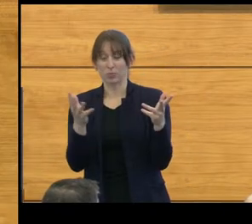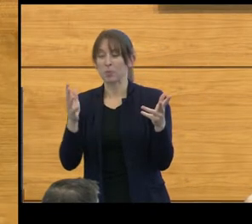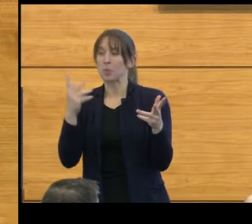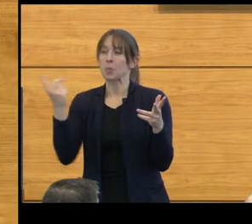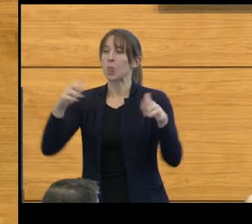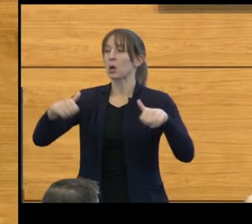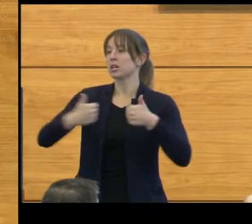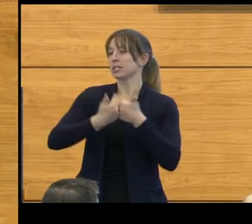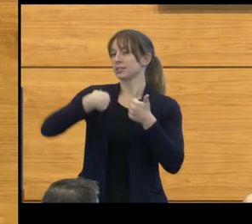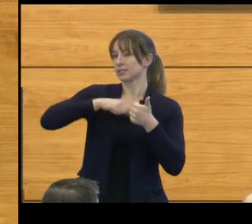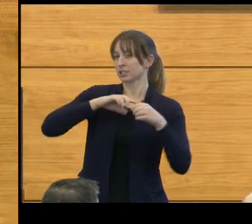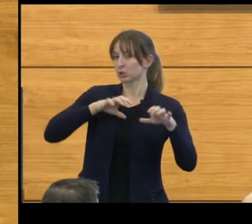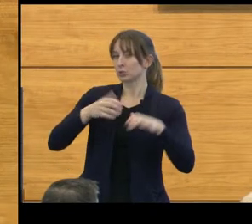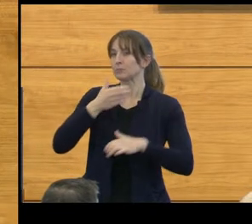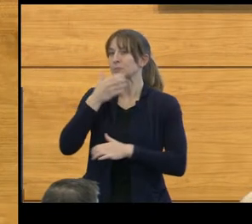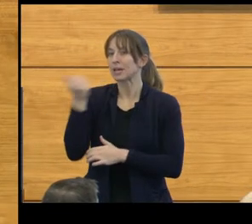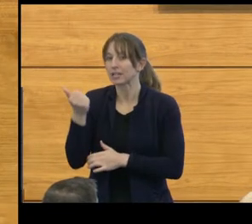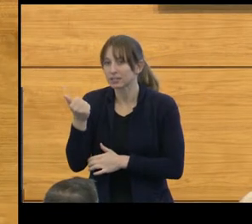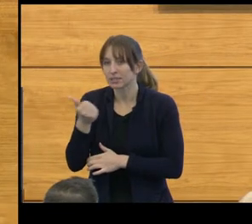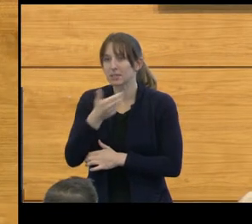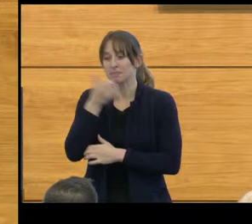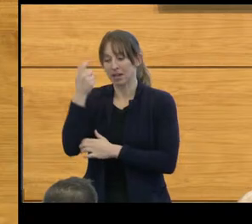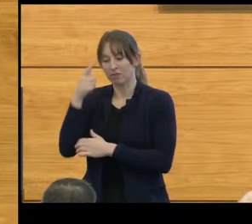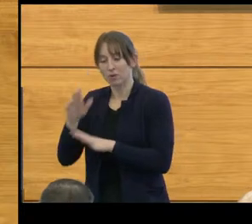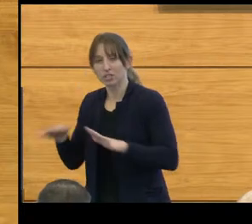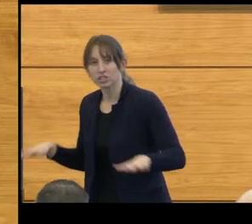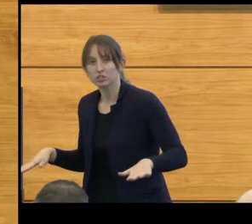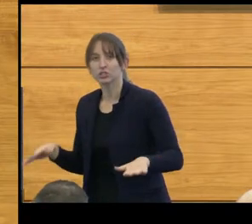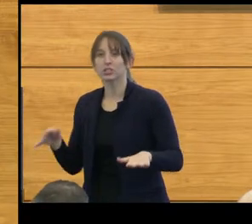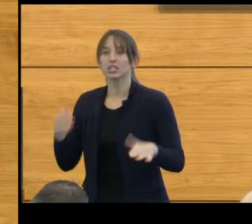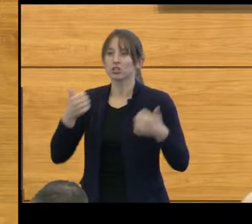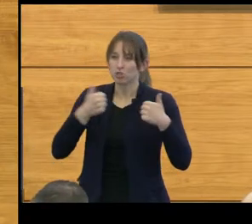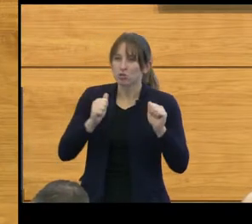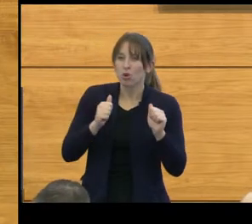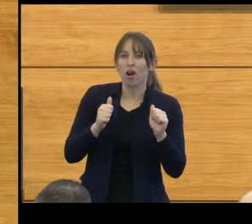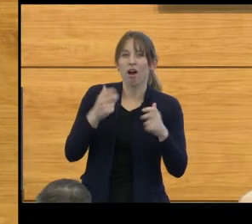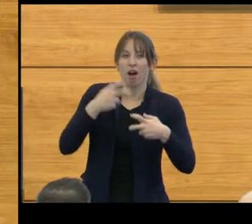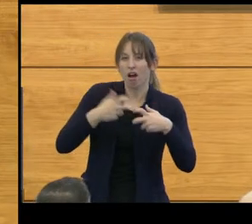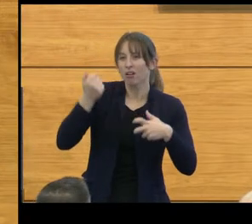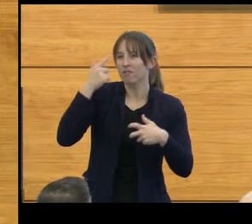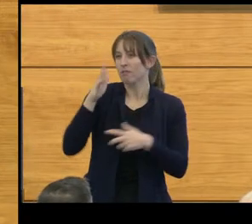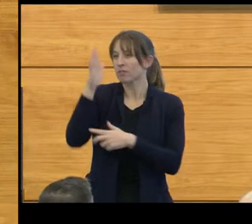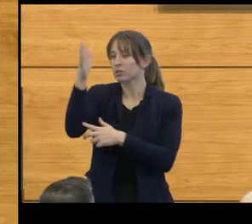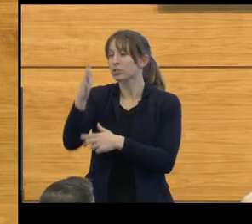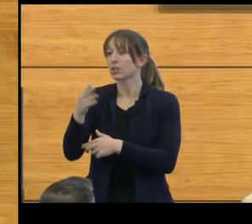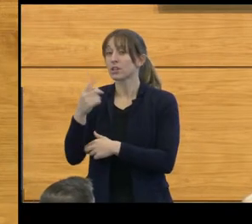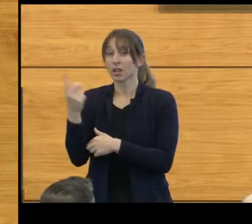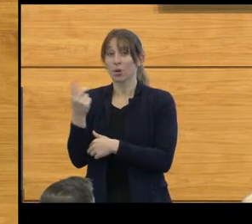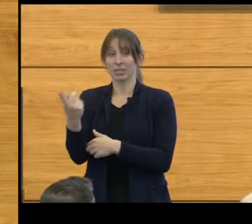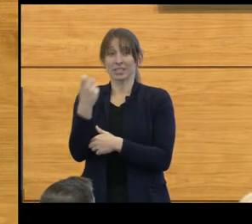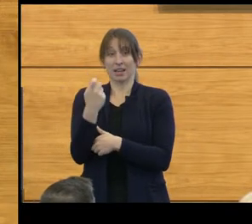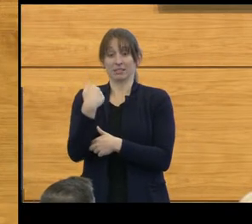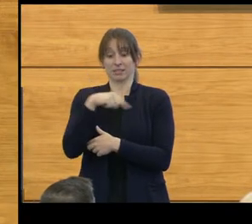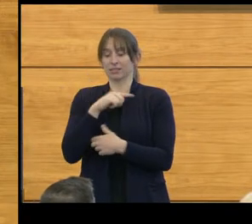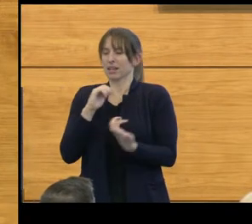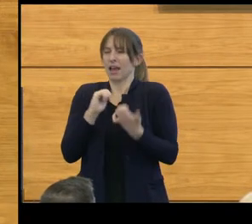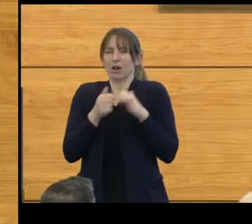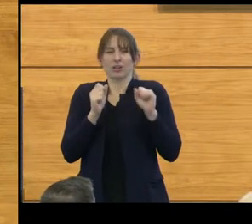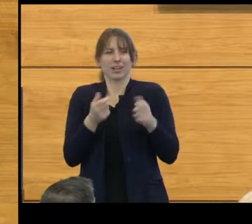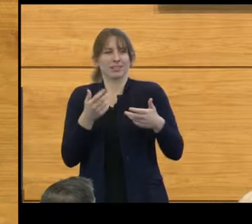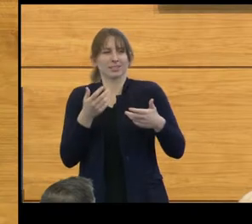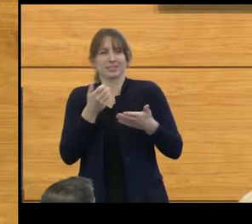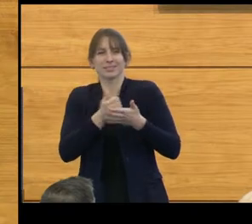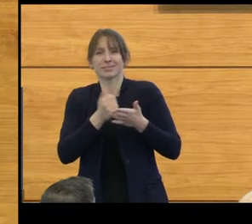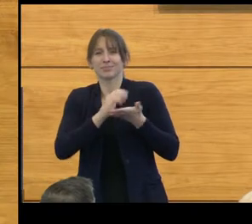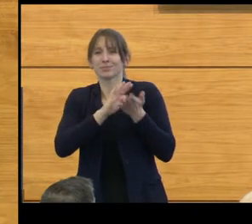Do better for their kids, do better for the future, and they often ask us how they can help become part of the future for